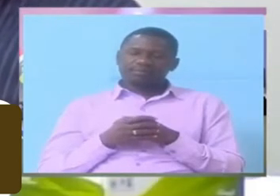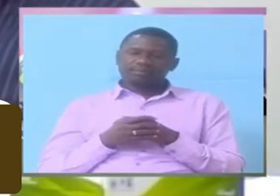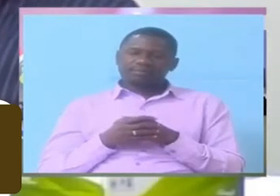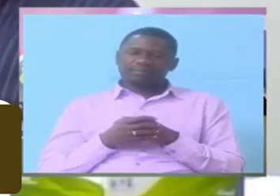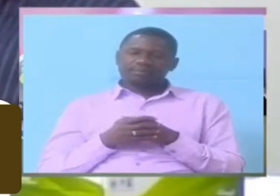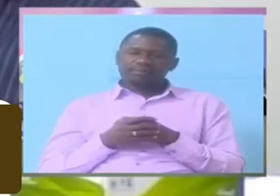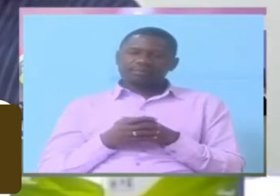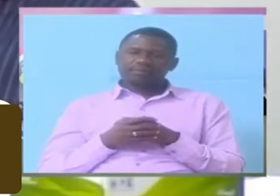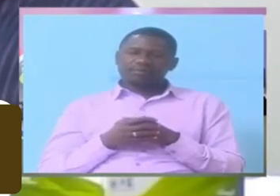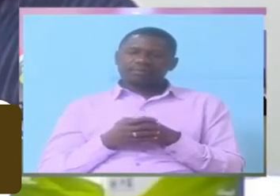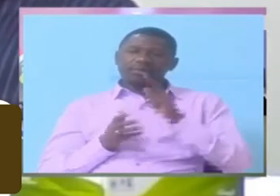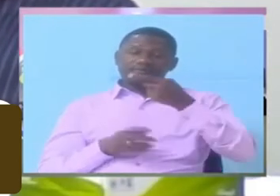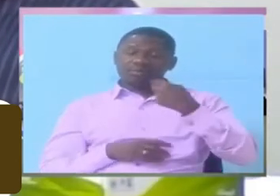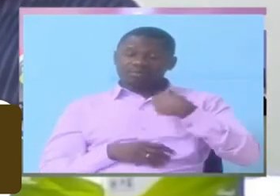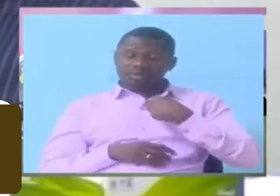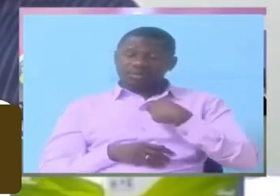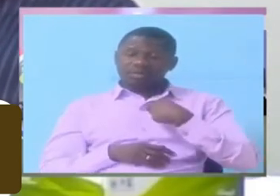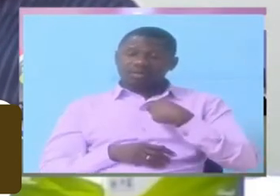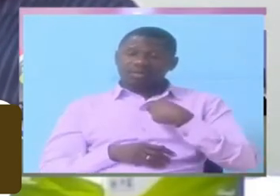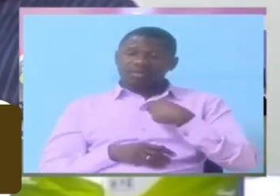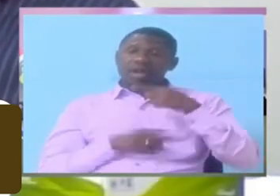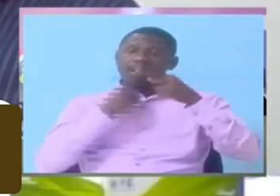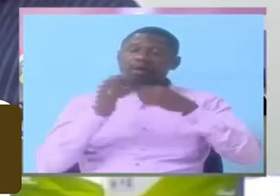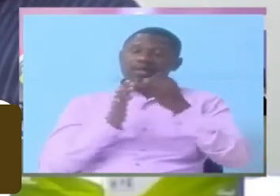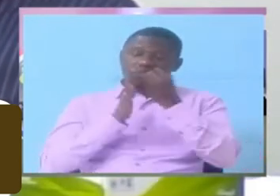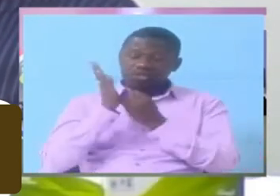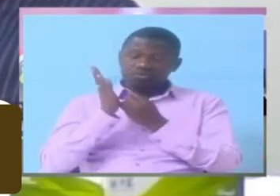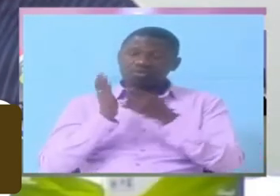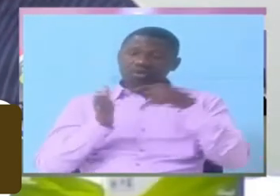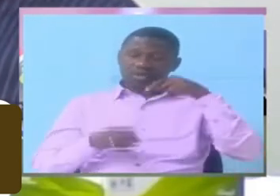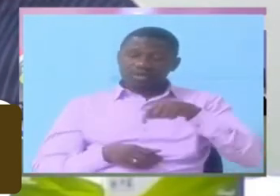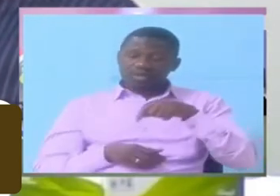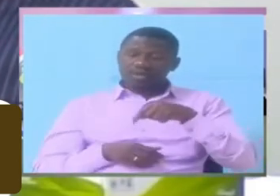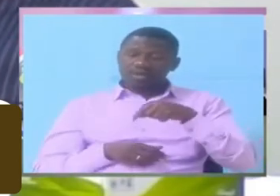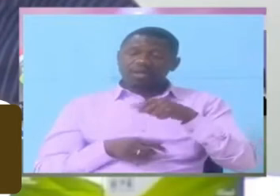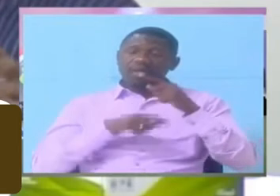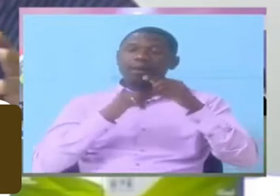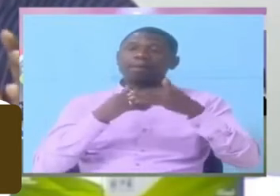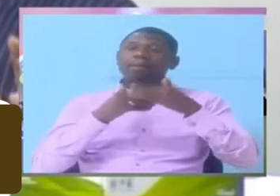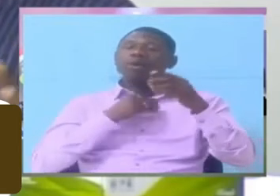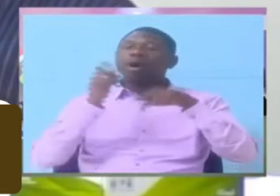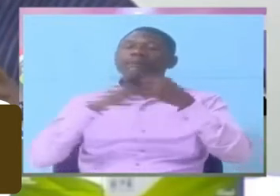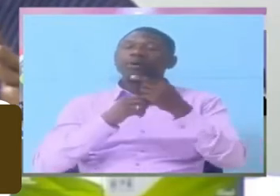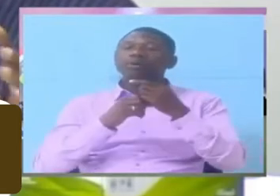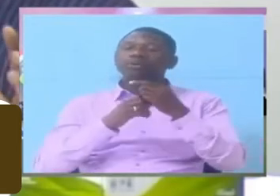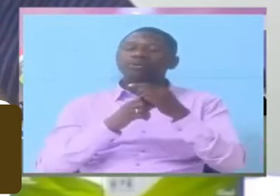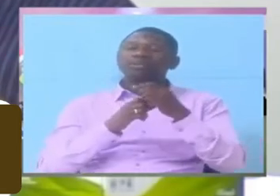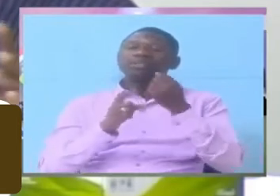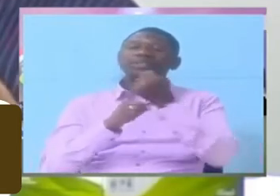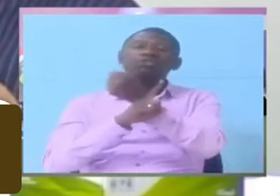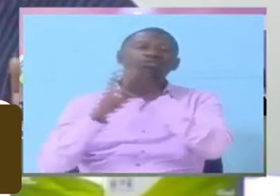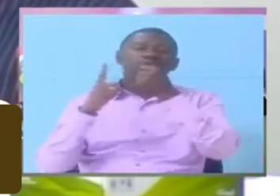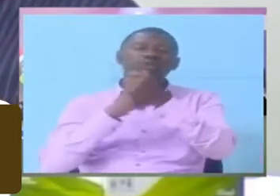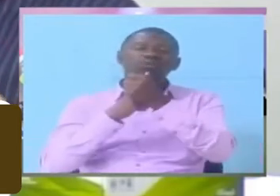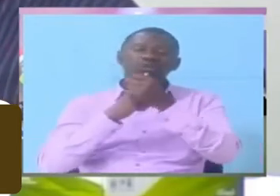For me, the issue here. It's more about the environment, the status quo